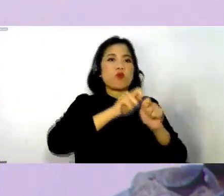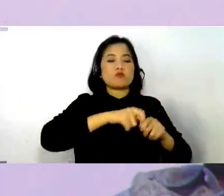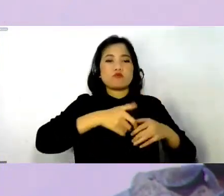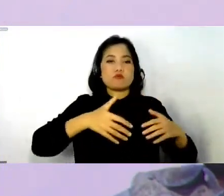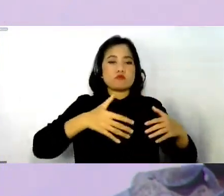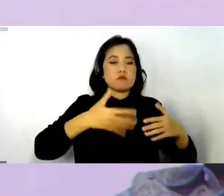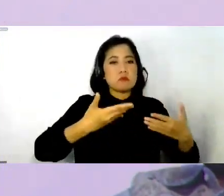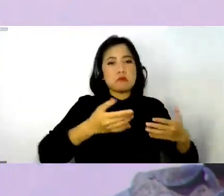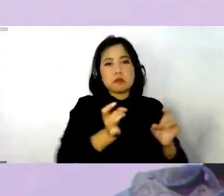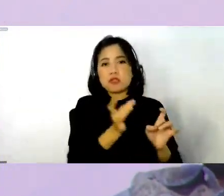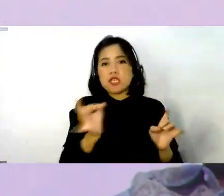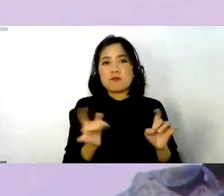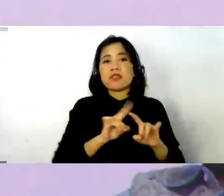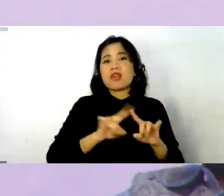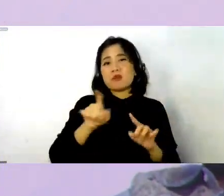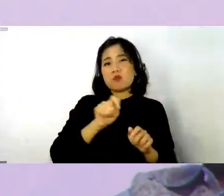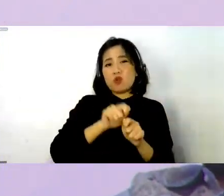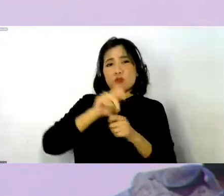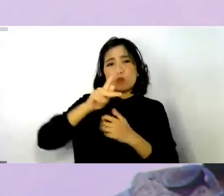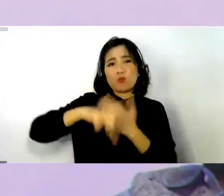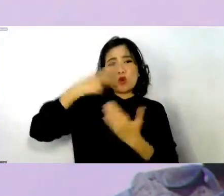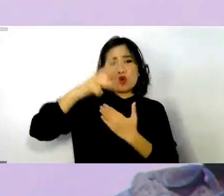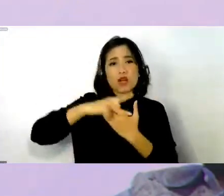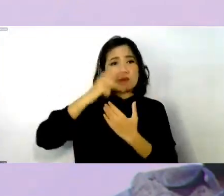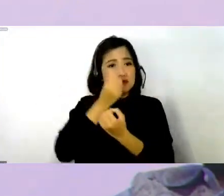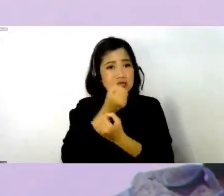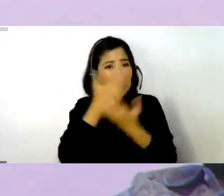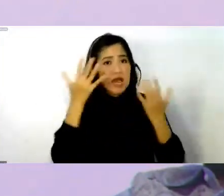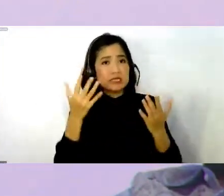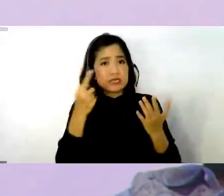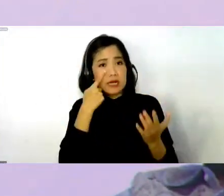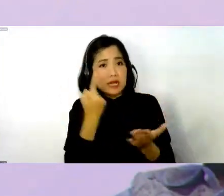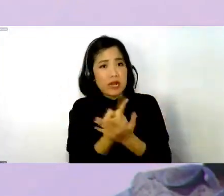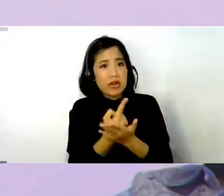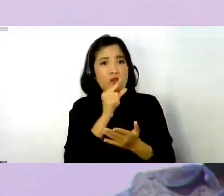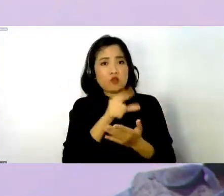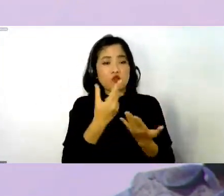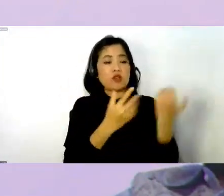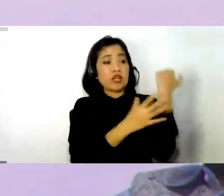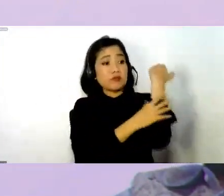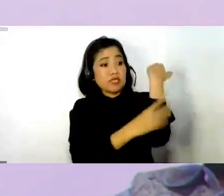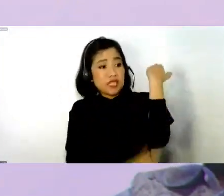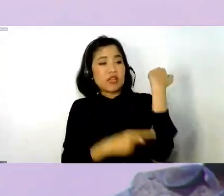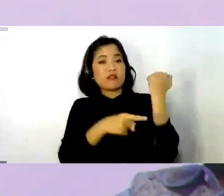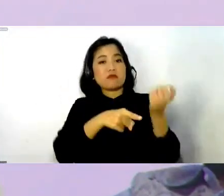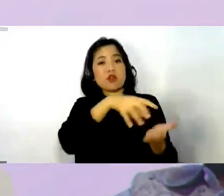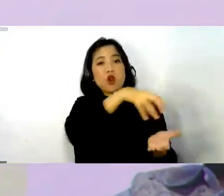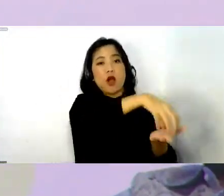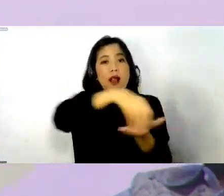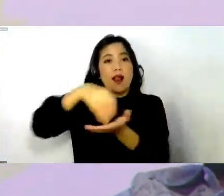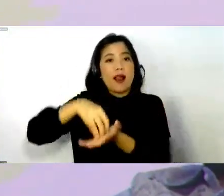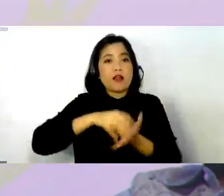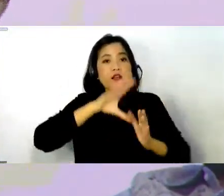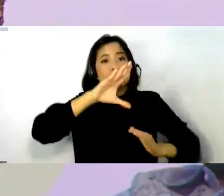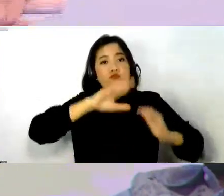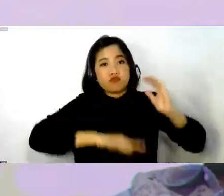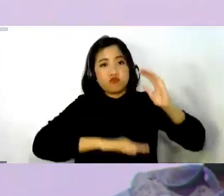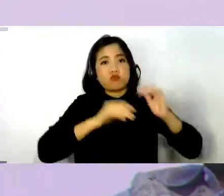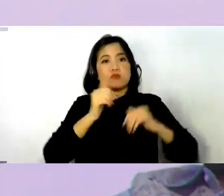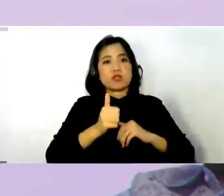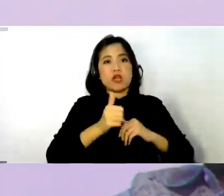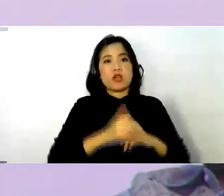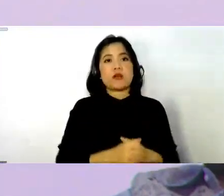to buy the water. And they are at the lowest income, and they have to buy the water,